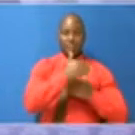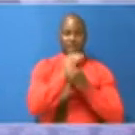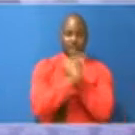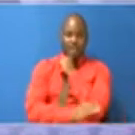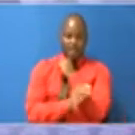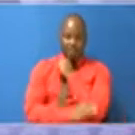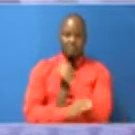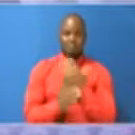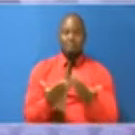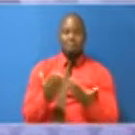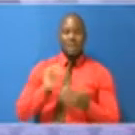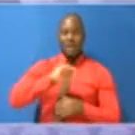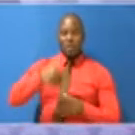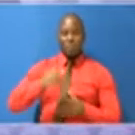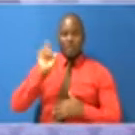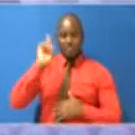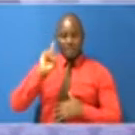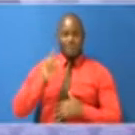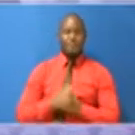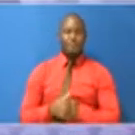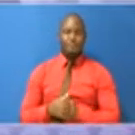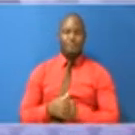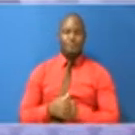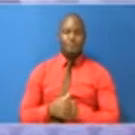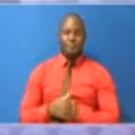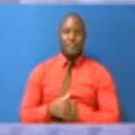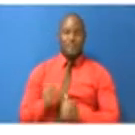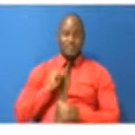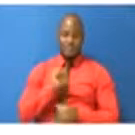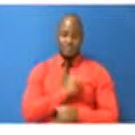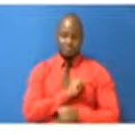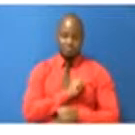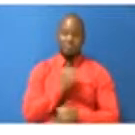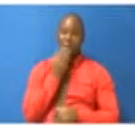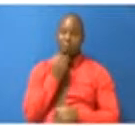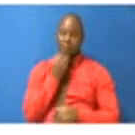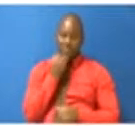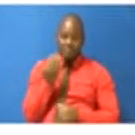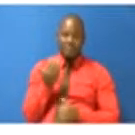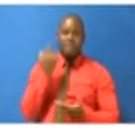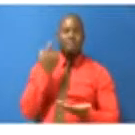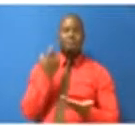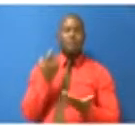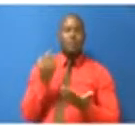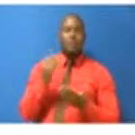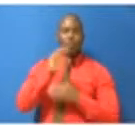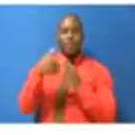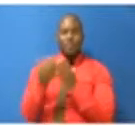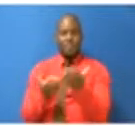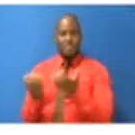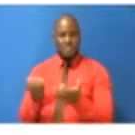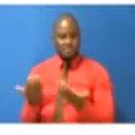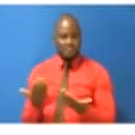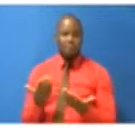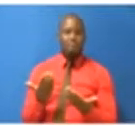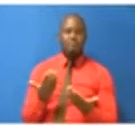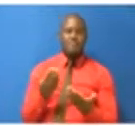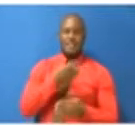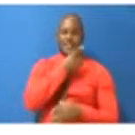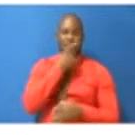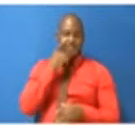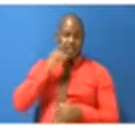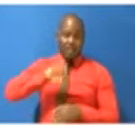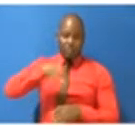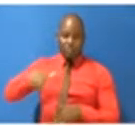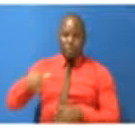countries to the metropole that in nairobi city county senator sakada the taps in many homes and other businesses are running dry